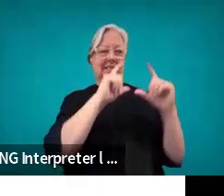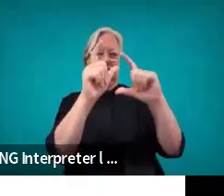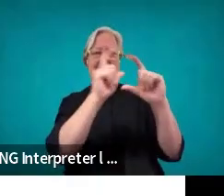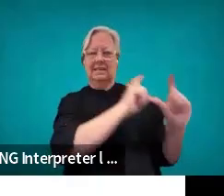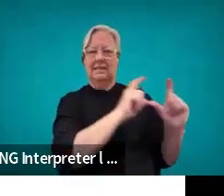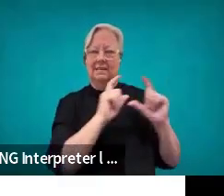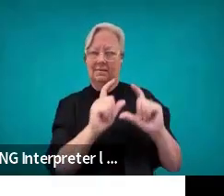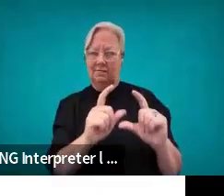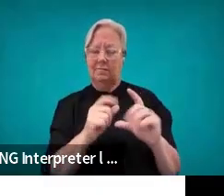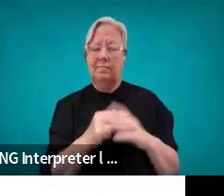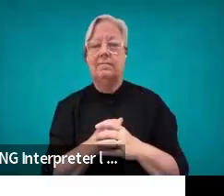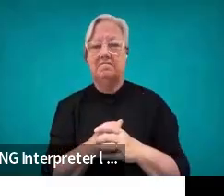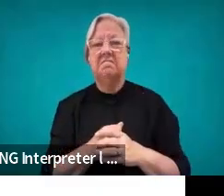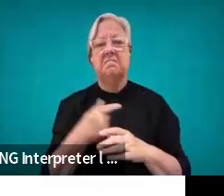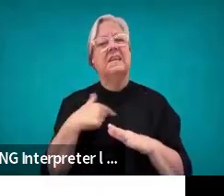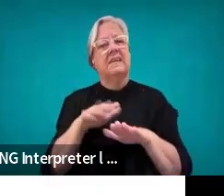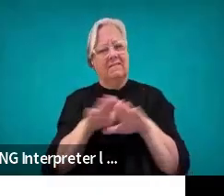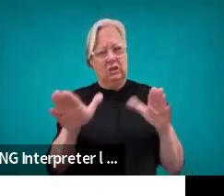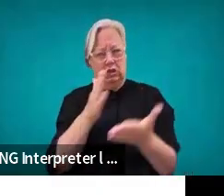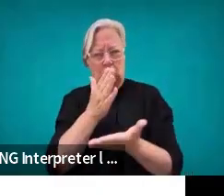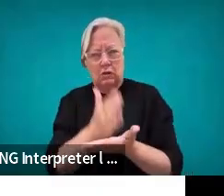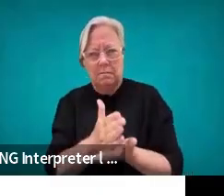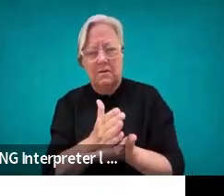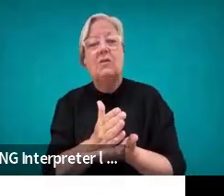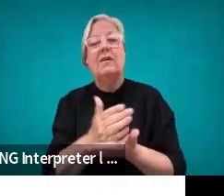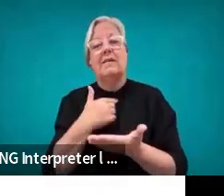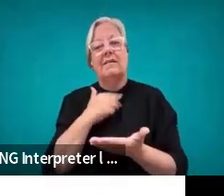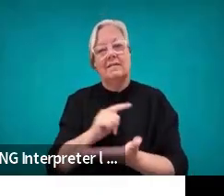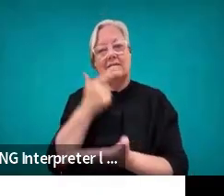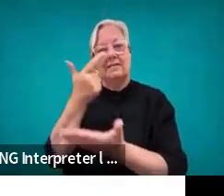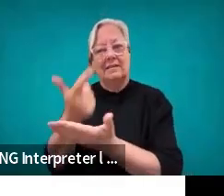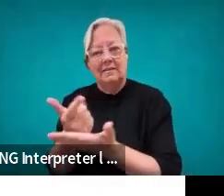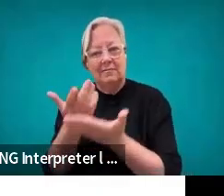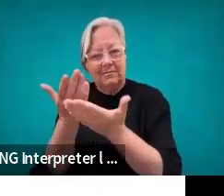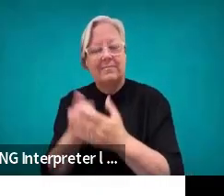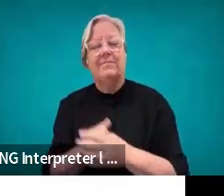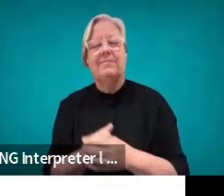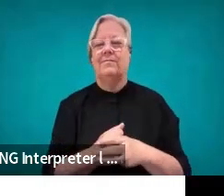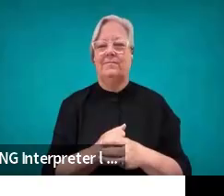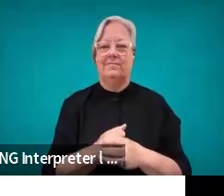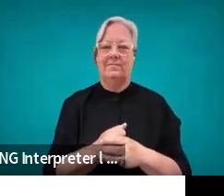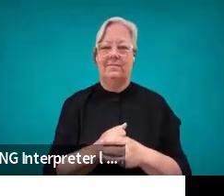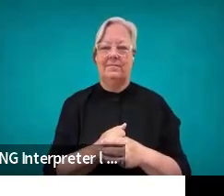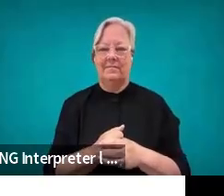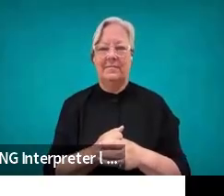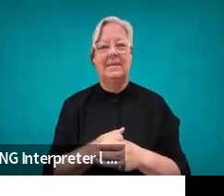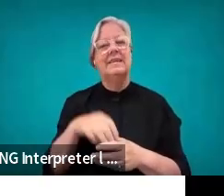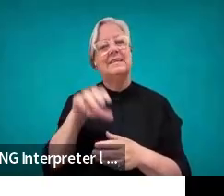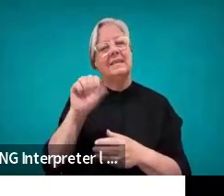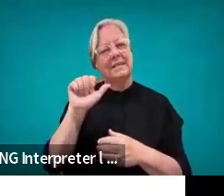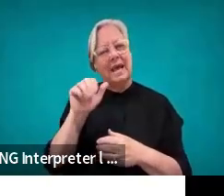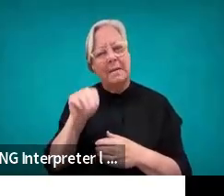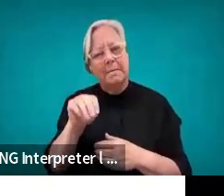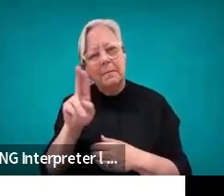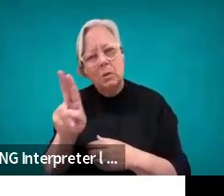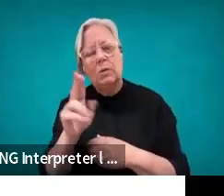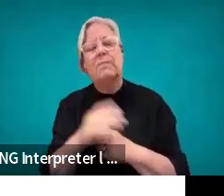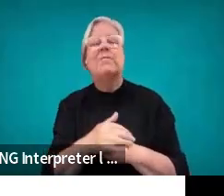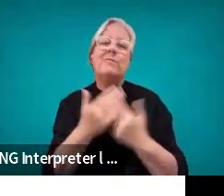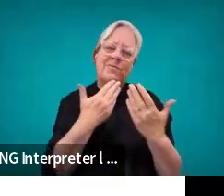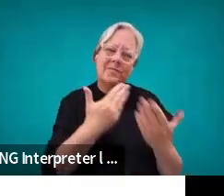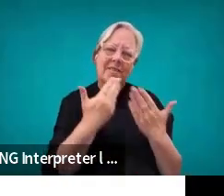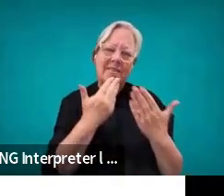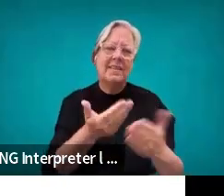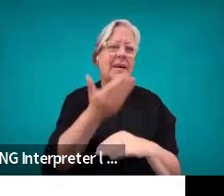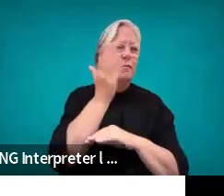here and pass it over back to Samu. Over to you. Thank you so much. Many thanks to all our speakers